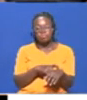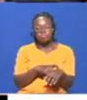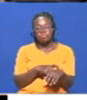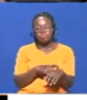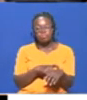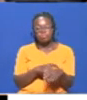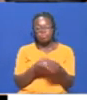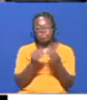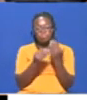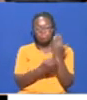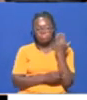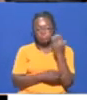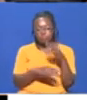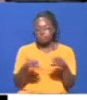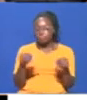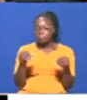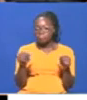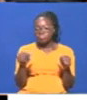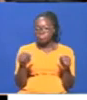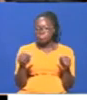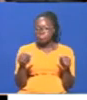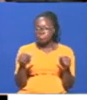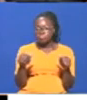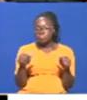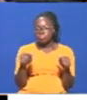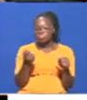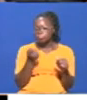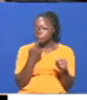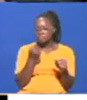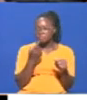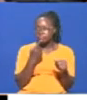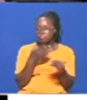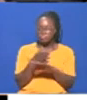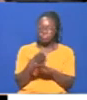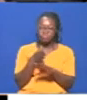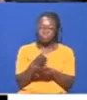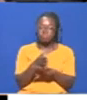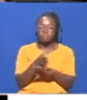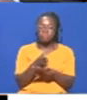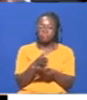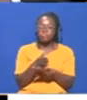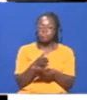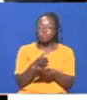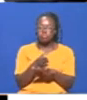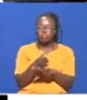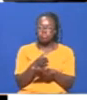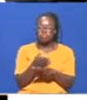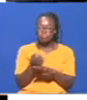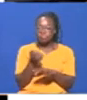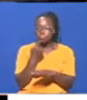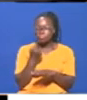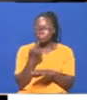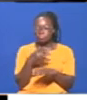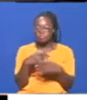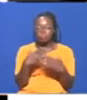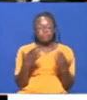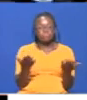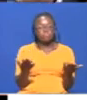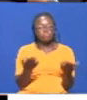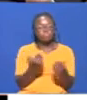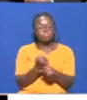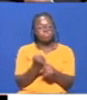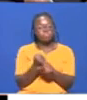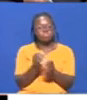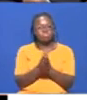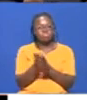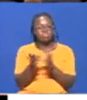substandard, if I may use that word, drugs, and fake ones, if you ask me. And how are you working with